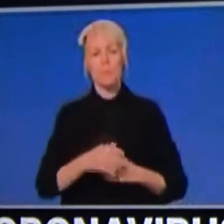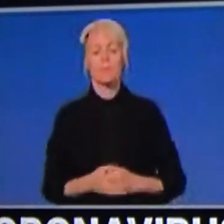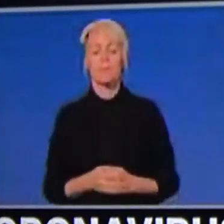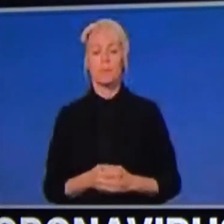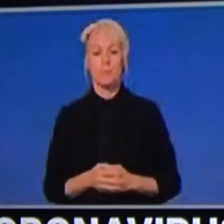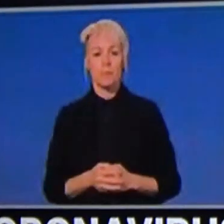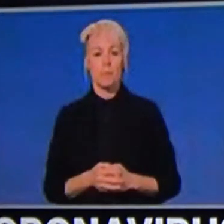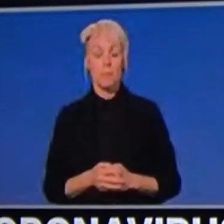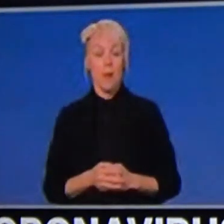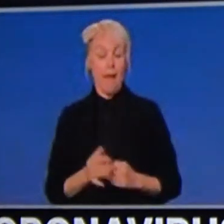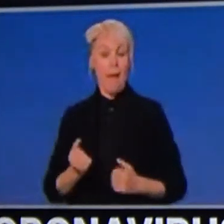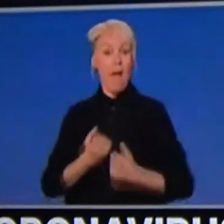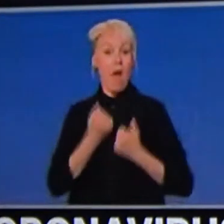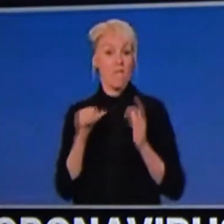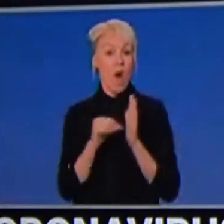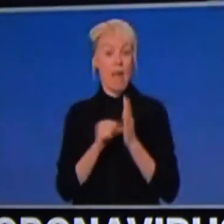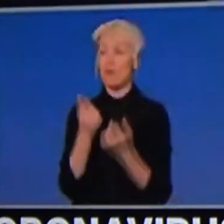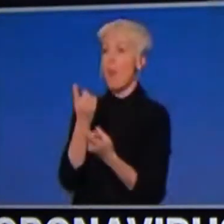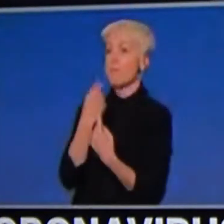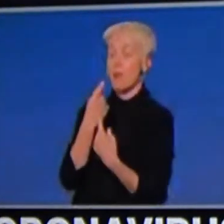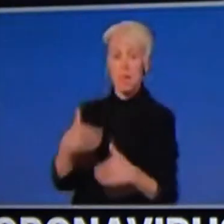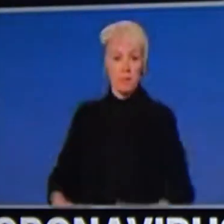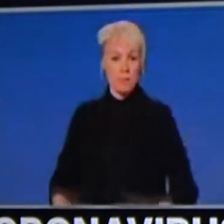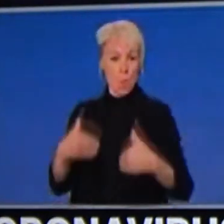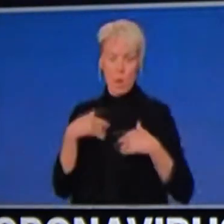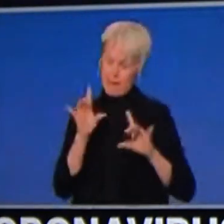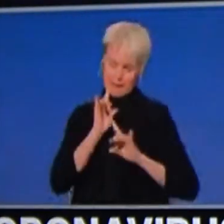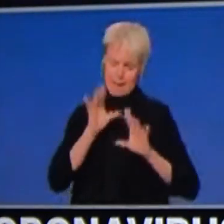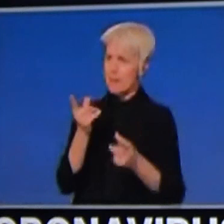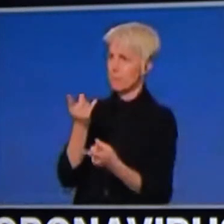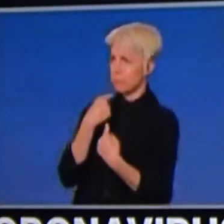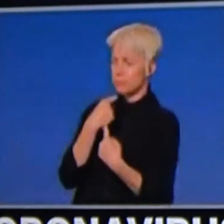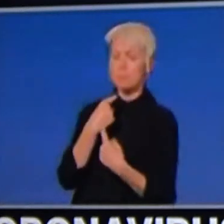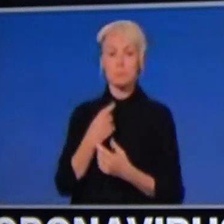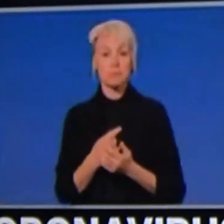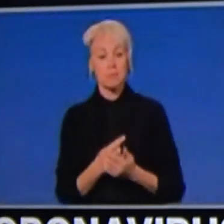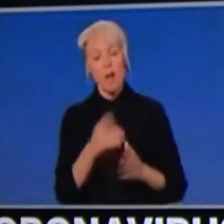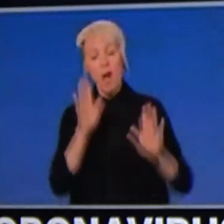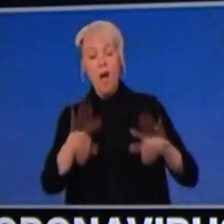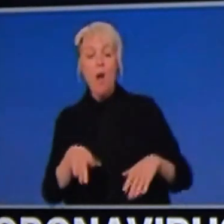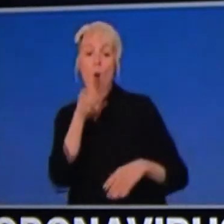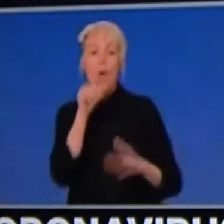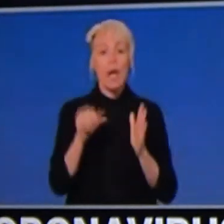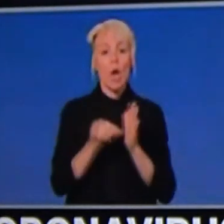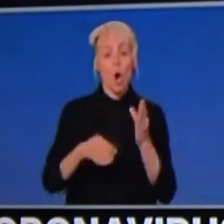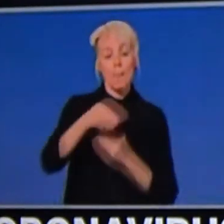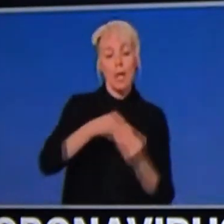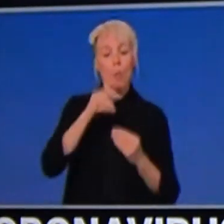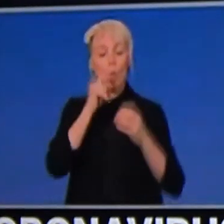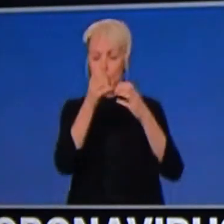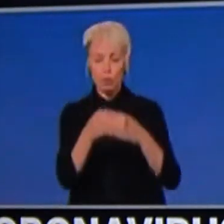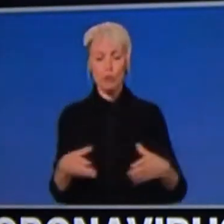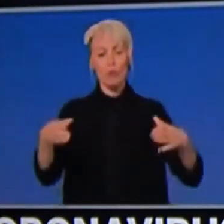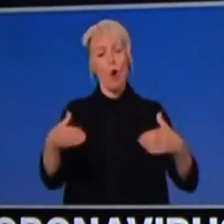the economic advisors this morning, and particularly Dr. Lowe, and that is that if we thought we could just grow the economy under the